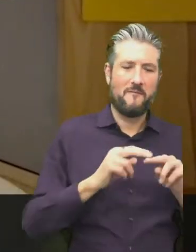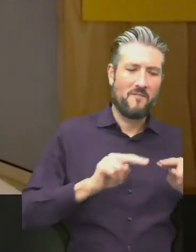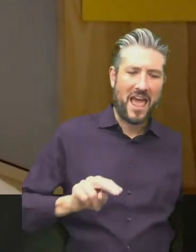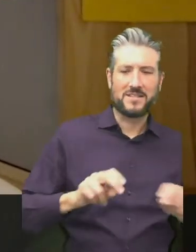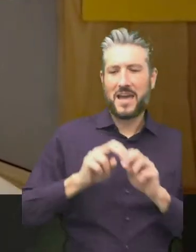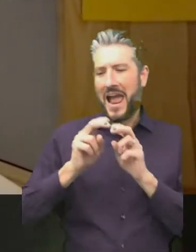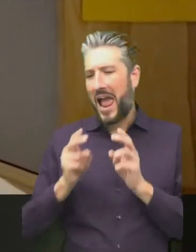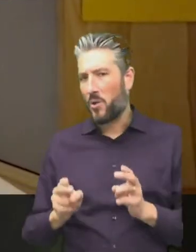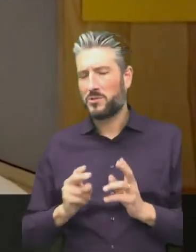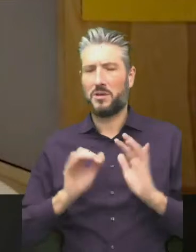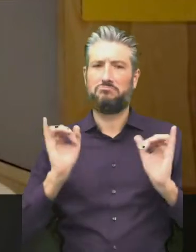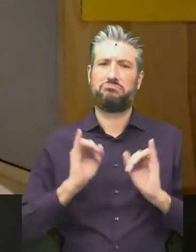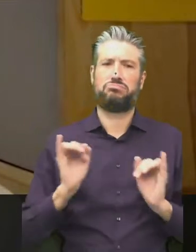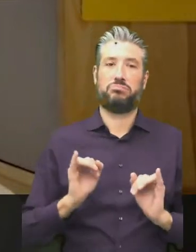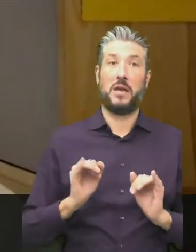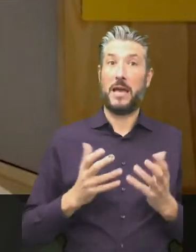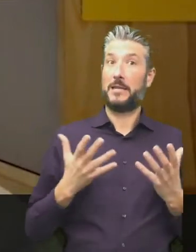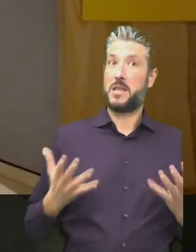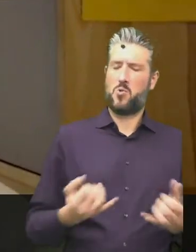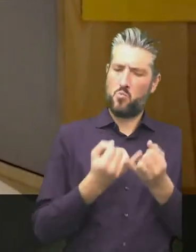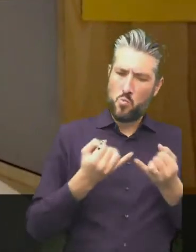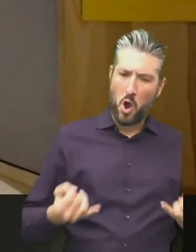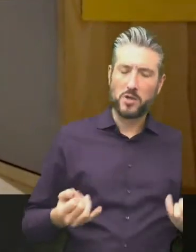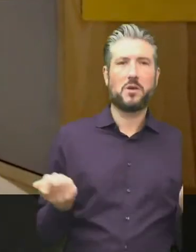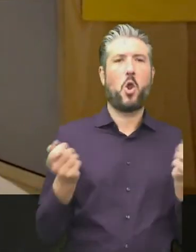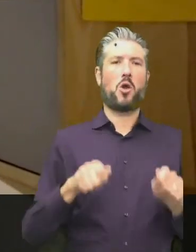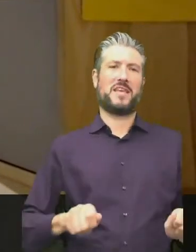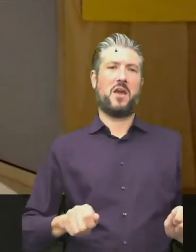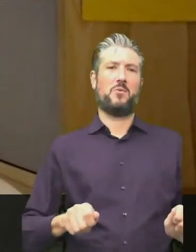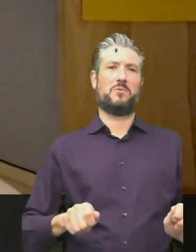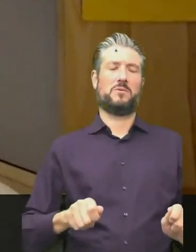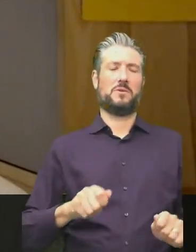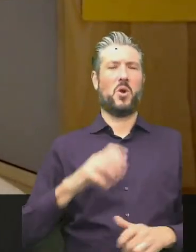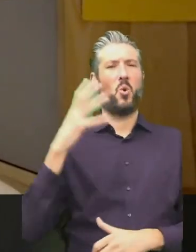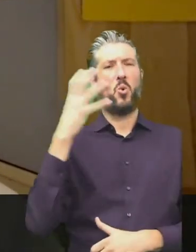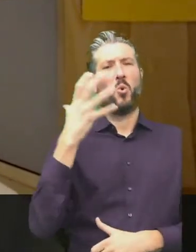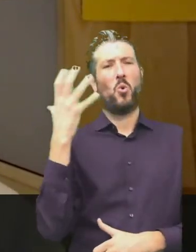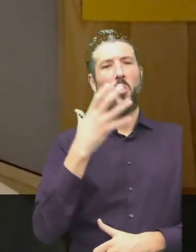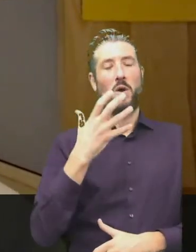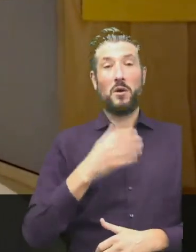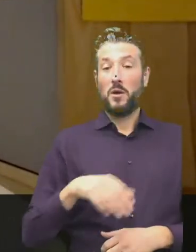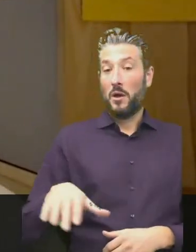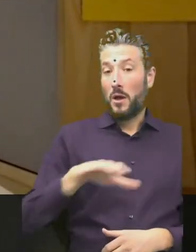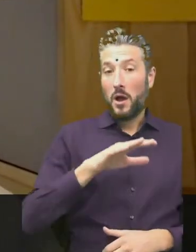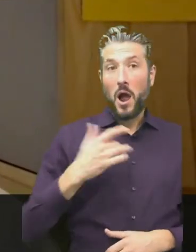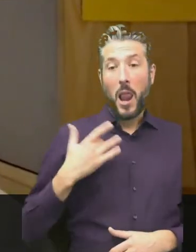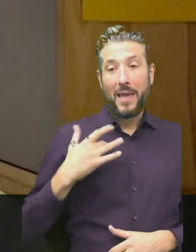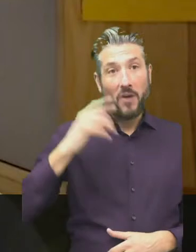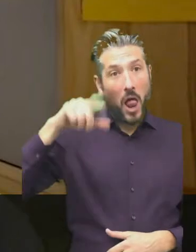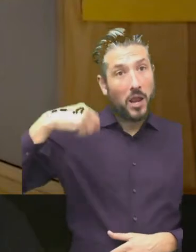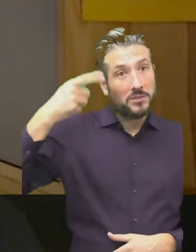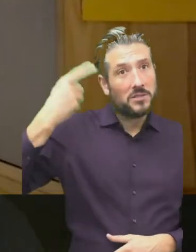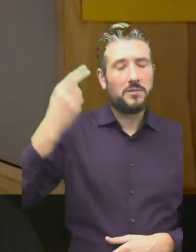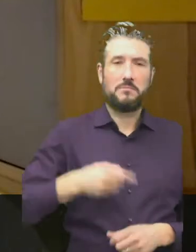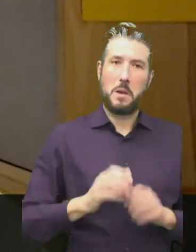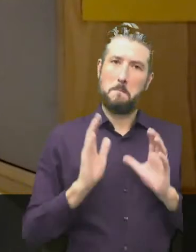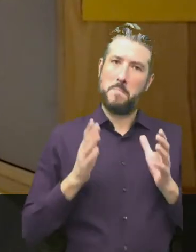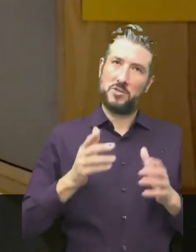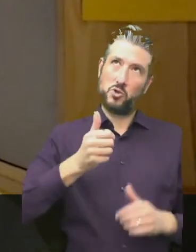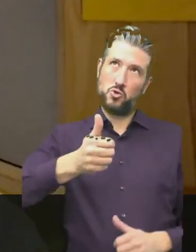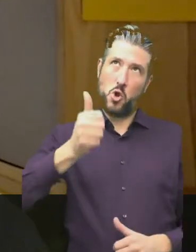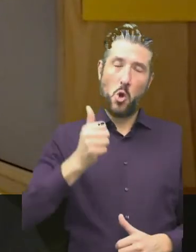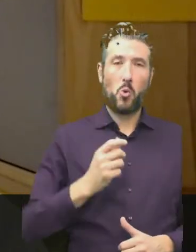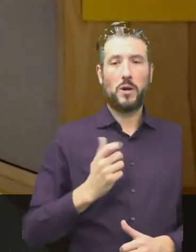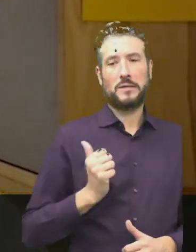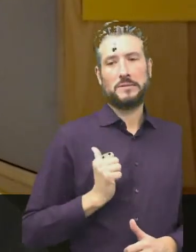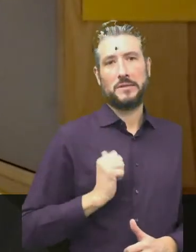And Londoners need to know that there will be bigger, better, and more homes being built that are